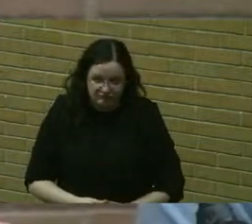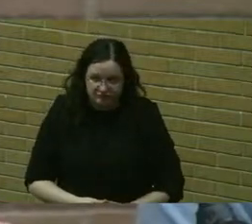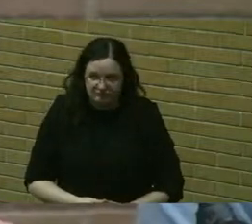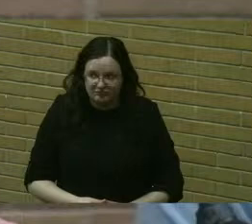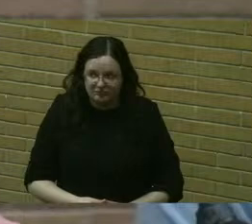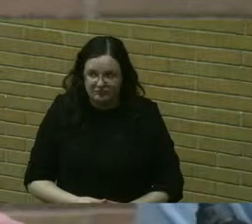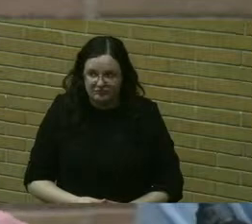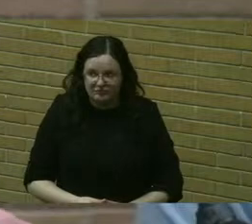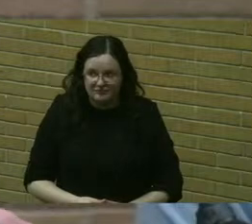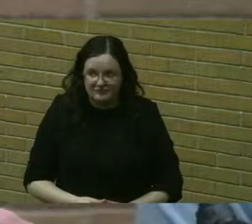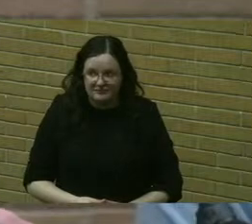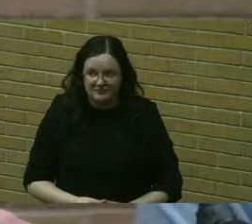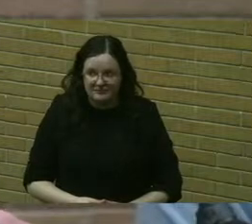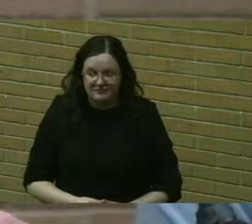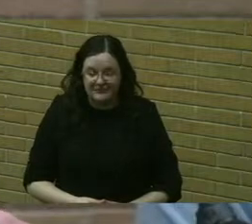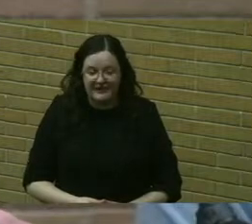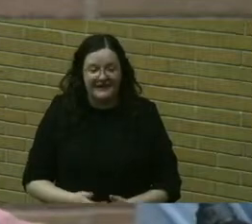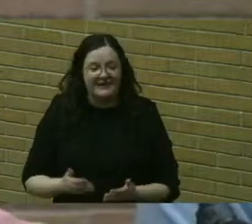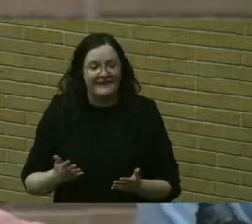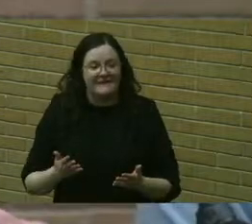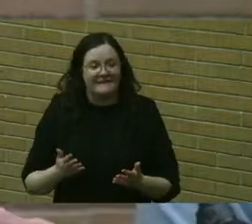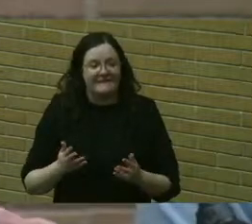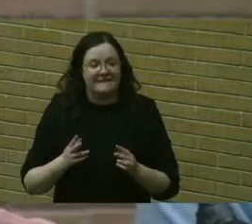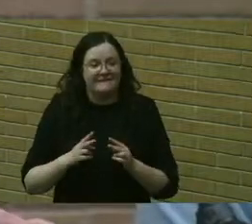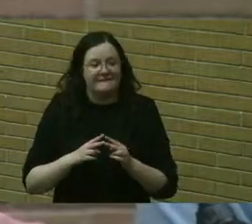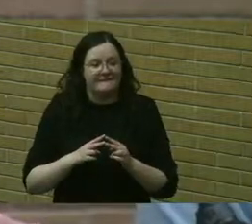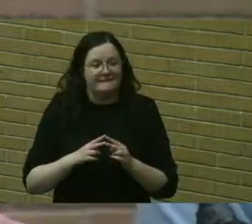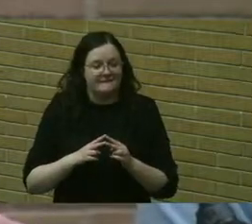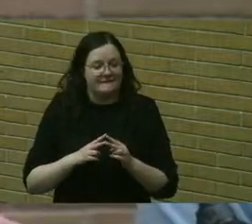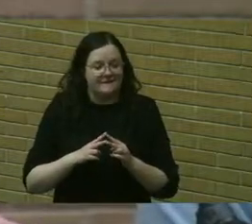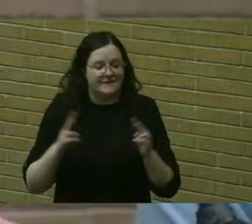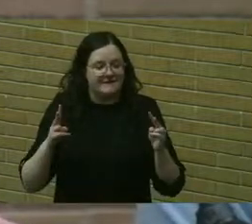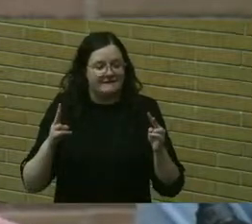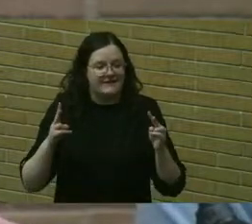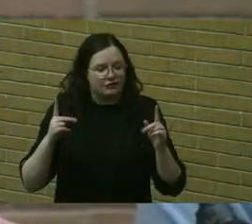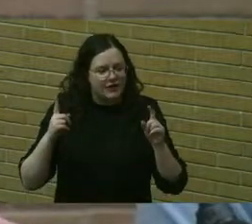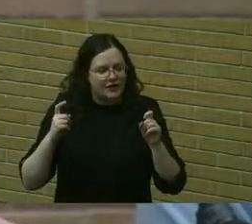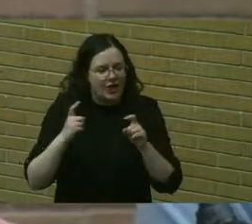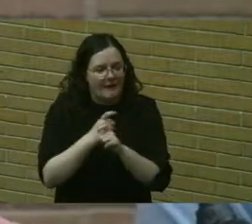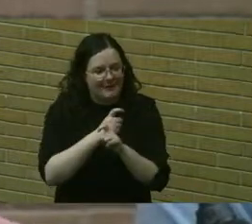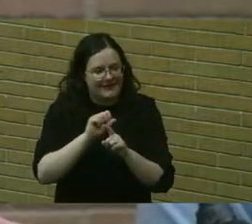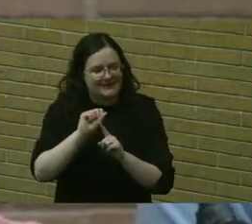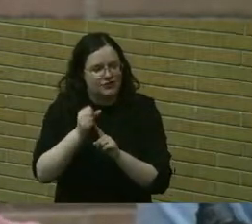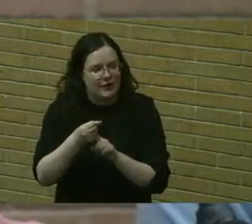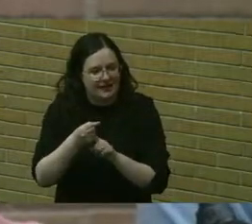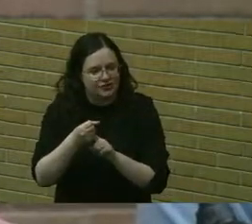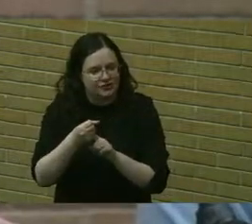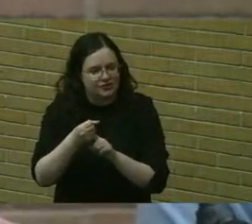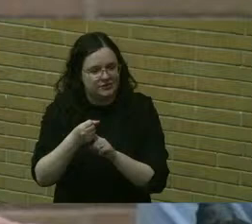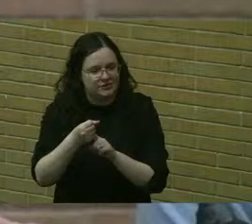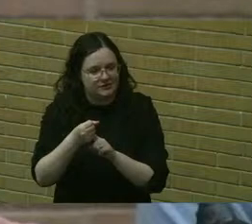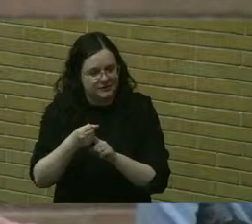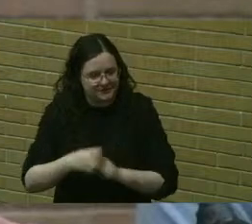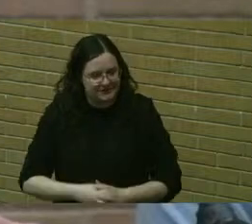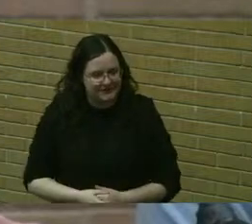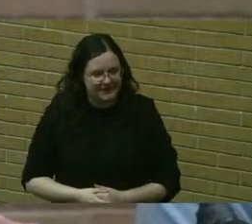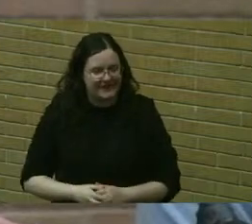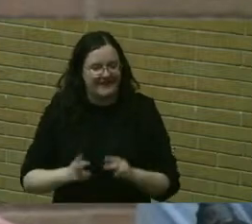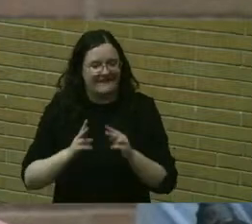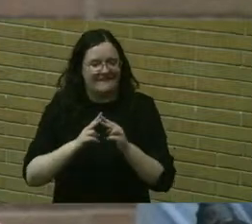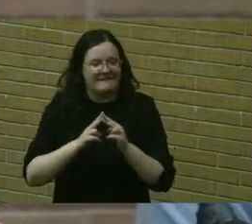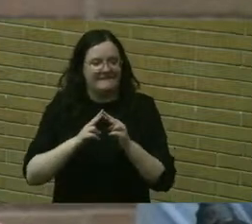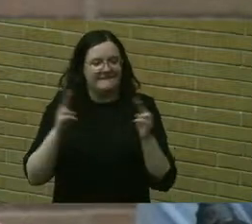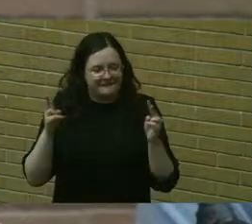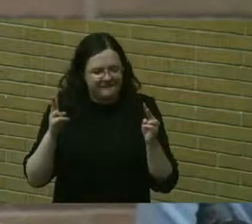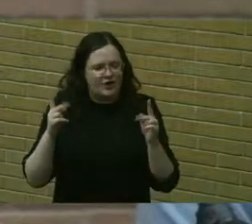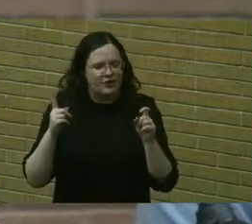it's a very strong, very complex issues here, and it doesn't take much to ignite the whole